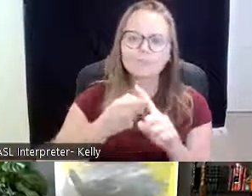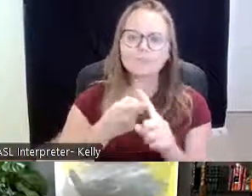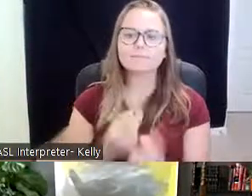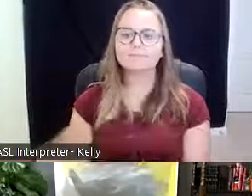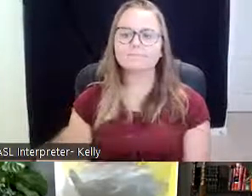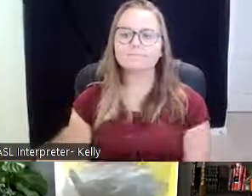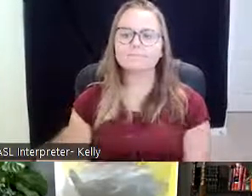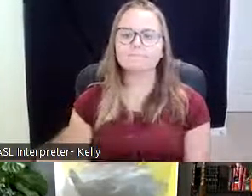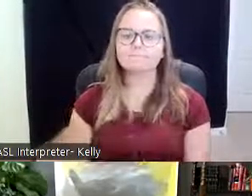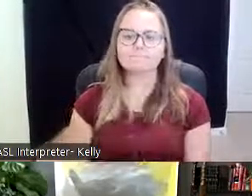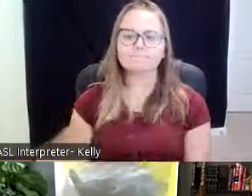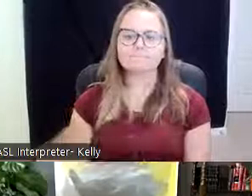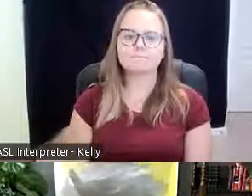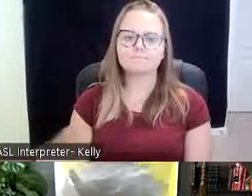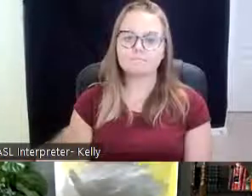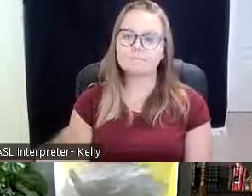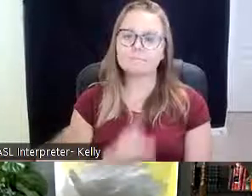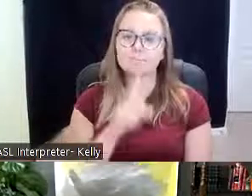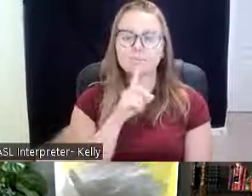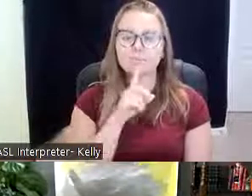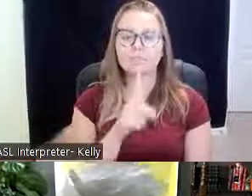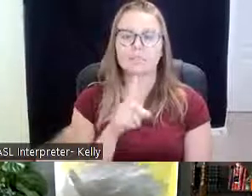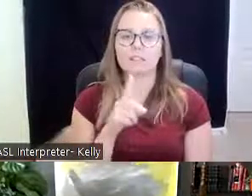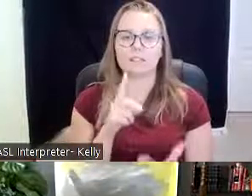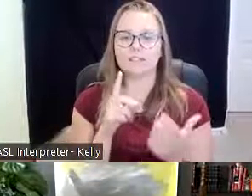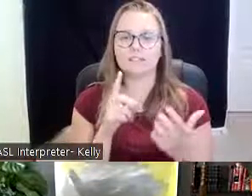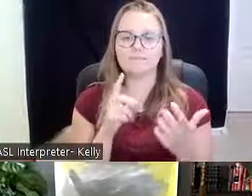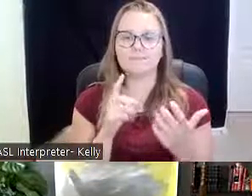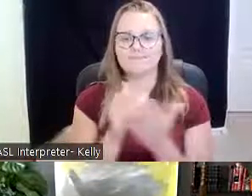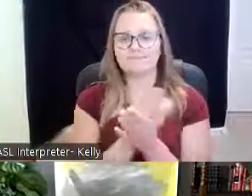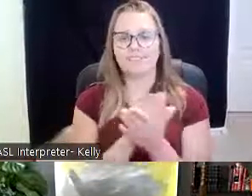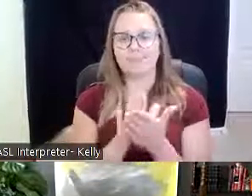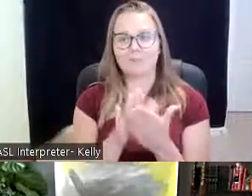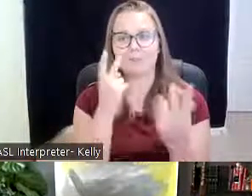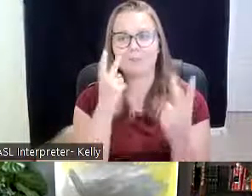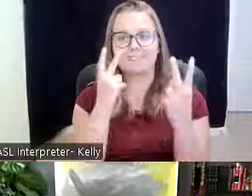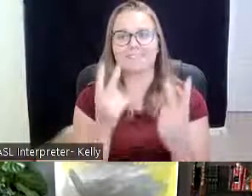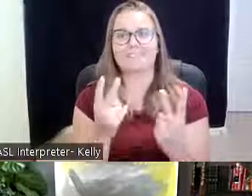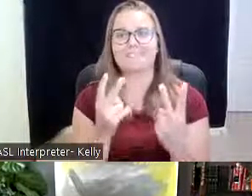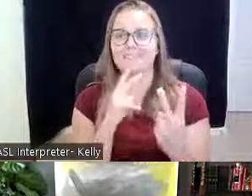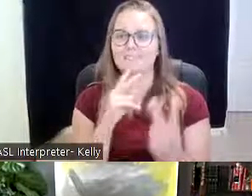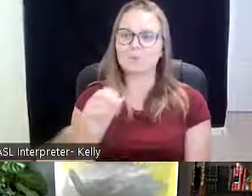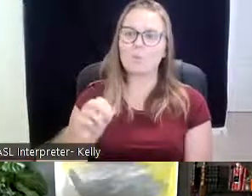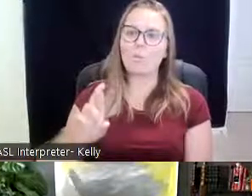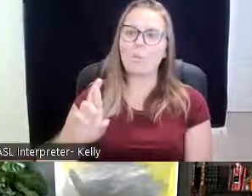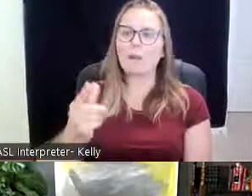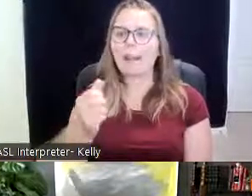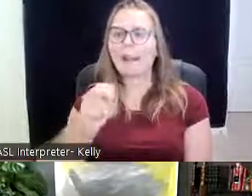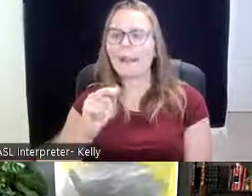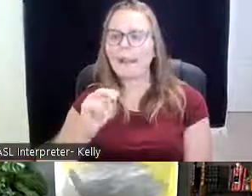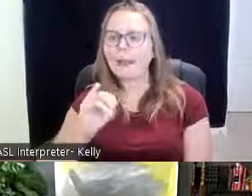And while this was incredibly lovely to see this organically happening